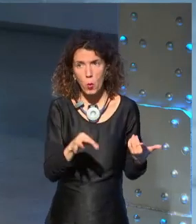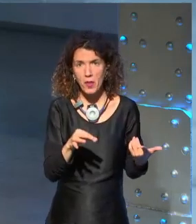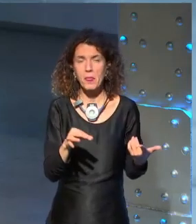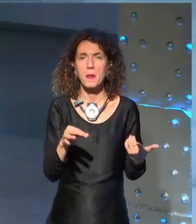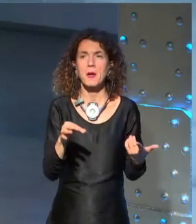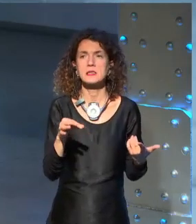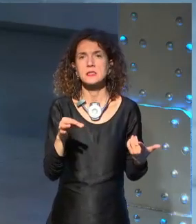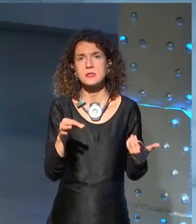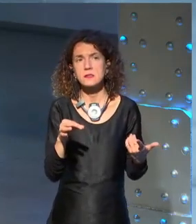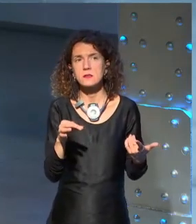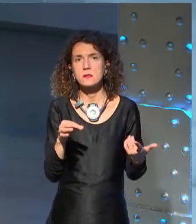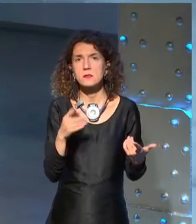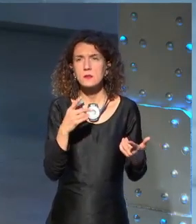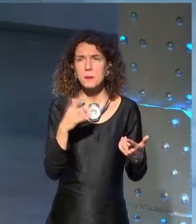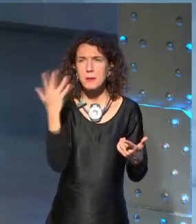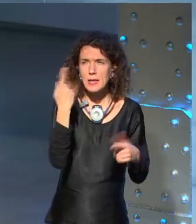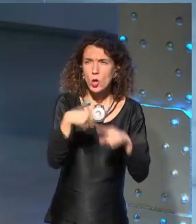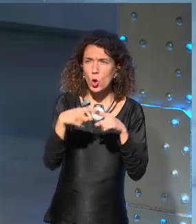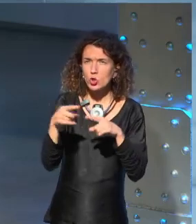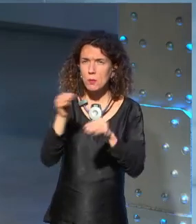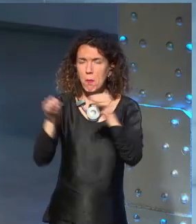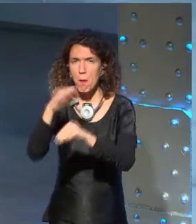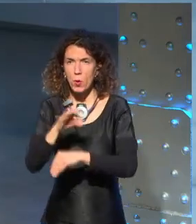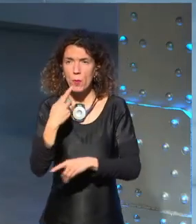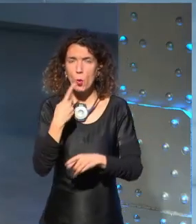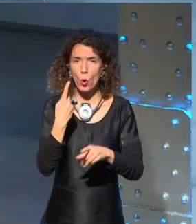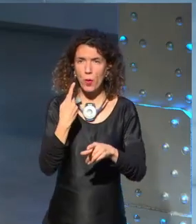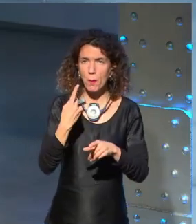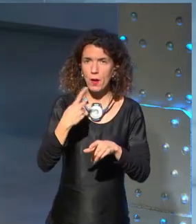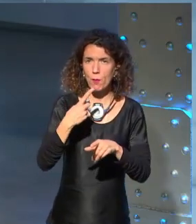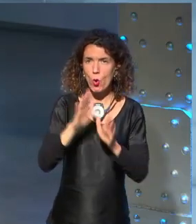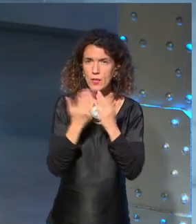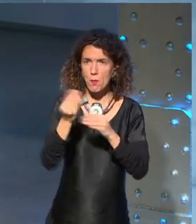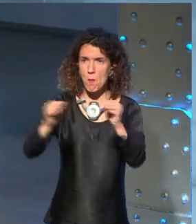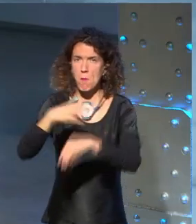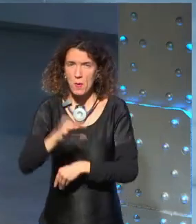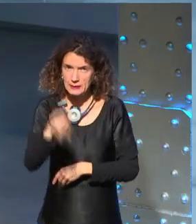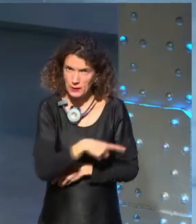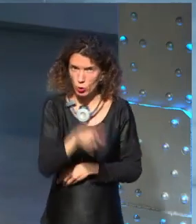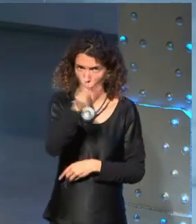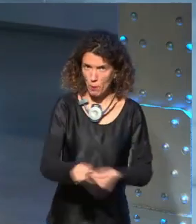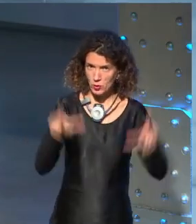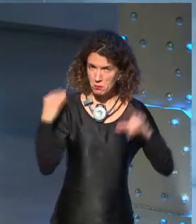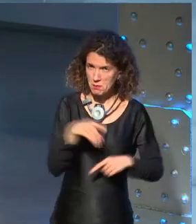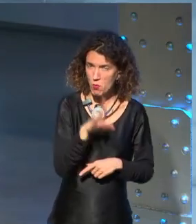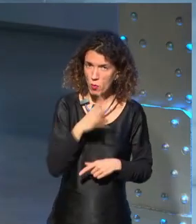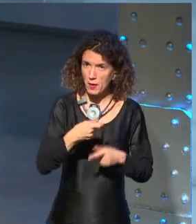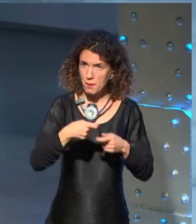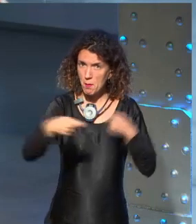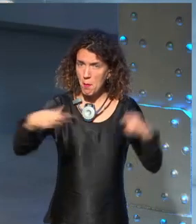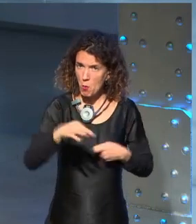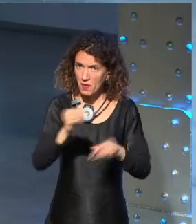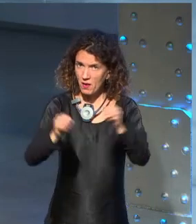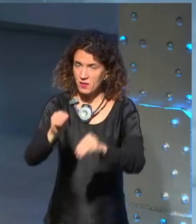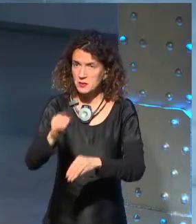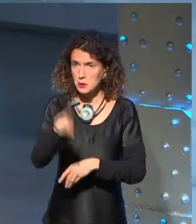David might, be around for a while? And I thought, well, I hadn't thought of that, but I guess. And she said, well, maybe